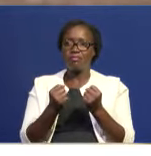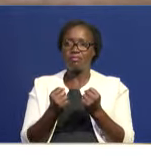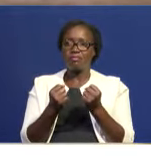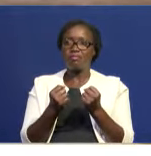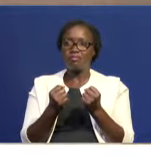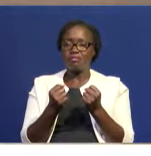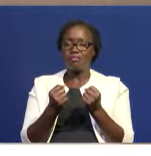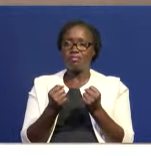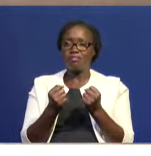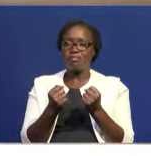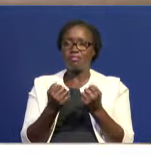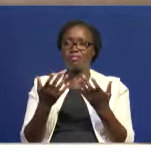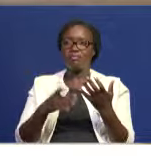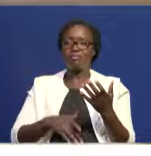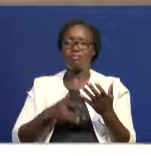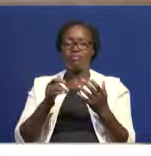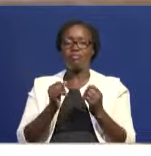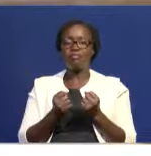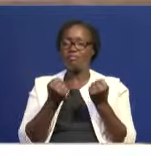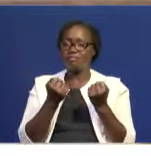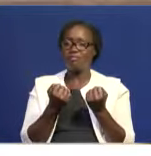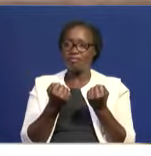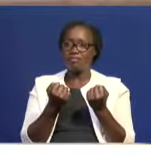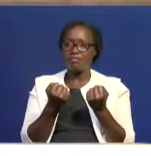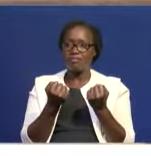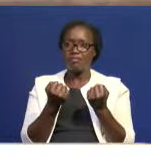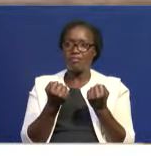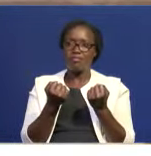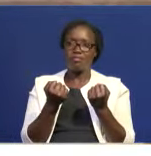area of residency where they will feel safe.